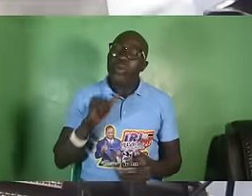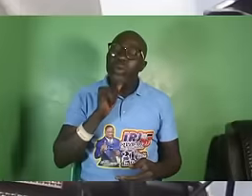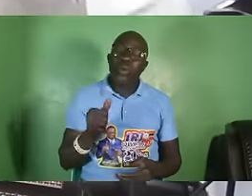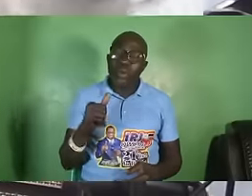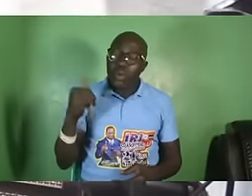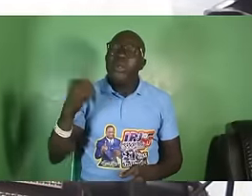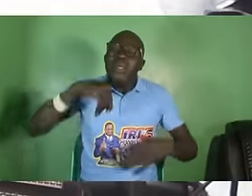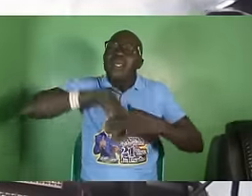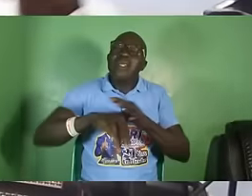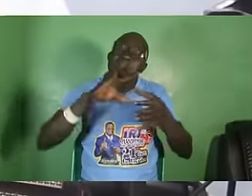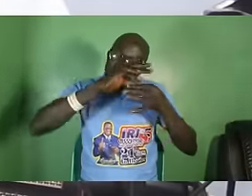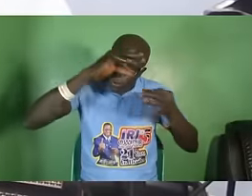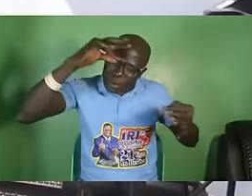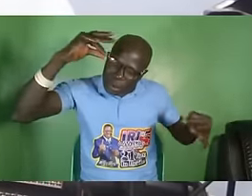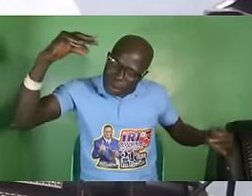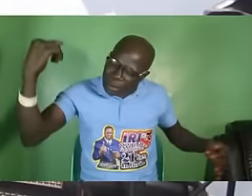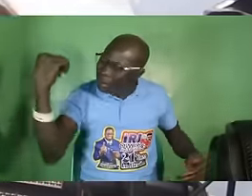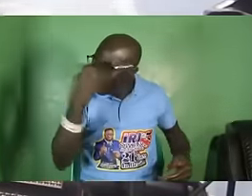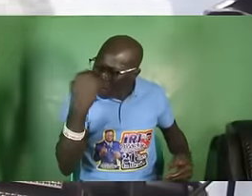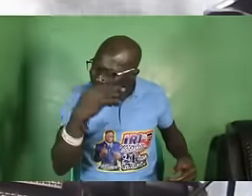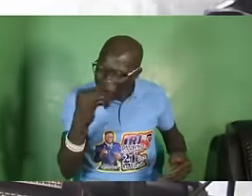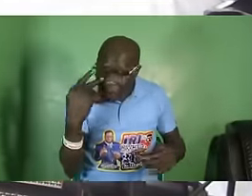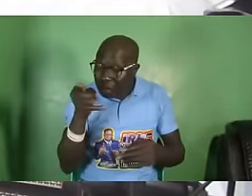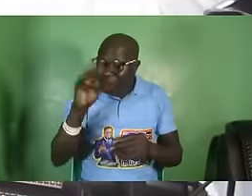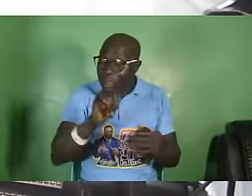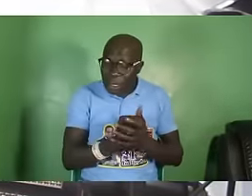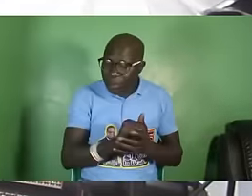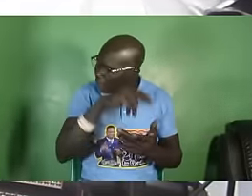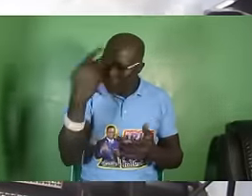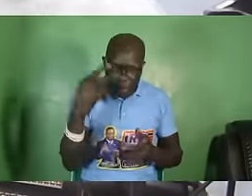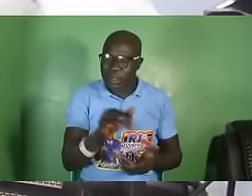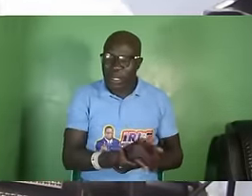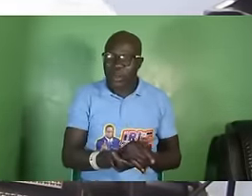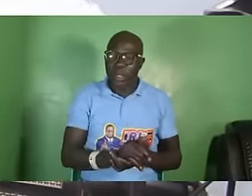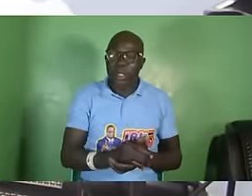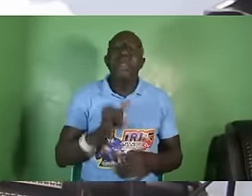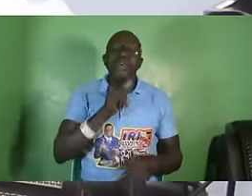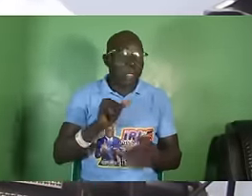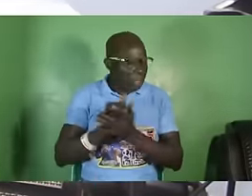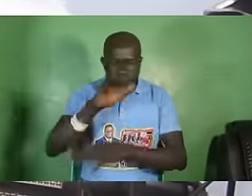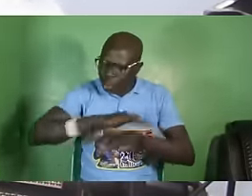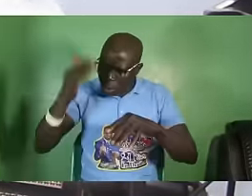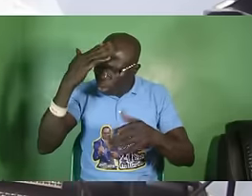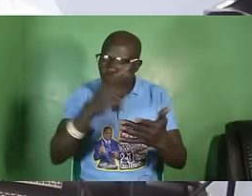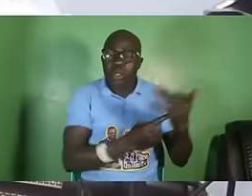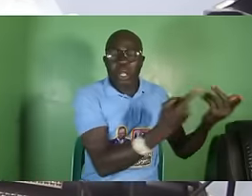is the spiritual realm. He is not physical. No one there. So you can't see them. Oh, the forgery one. You don't. You cannot know what's happening. Oh, the mountain shell. In